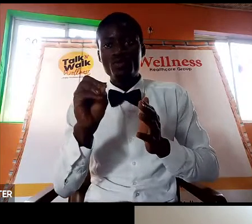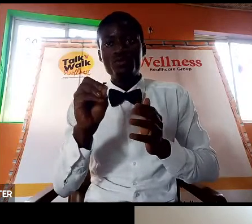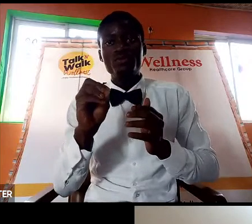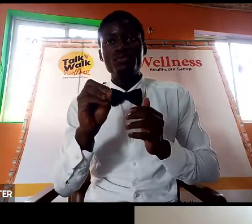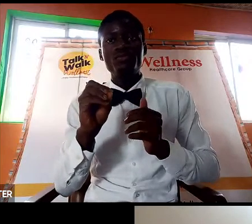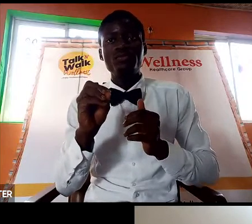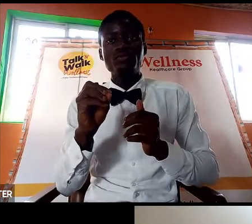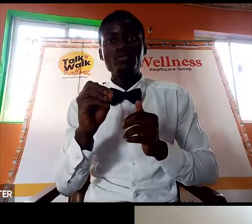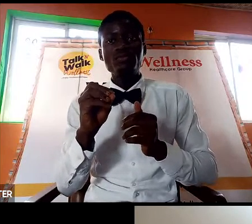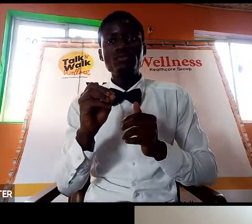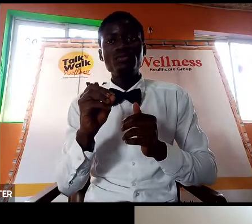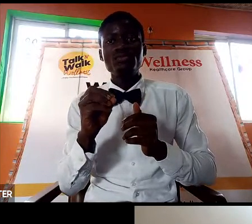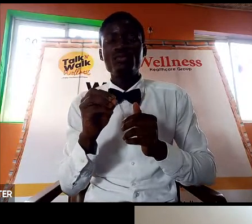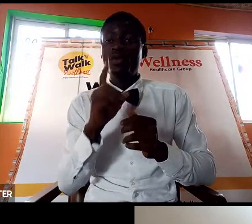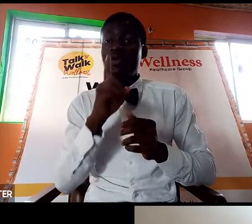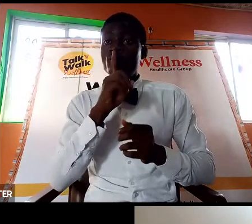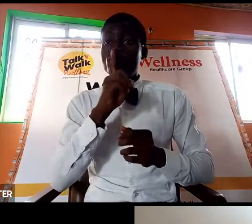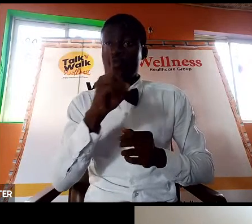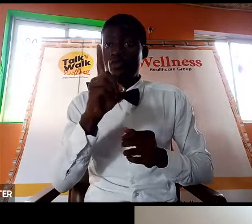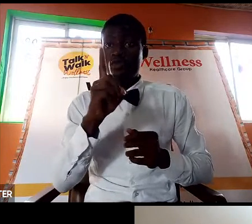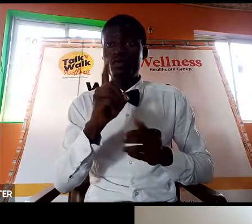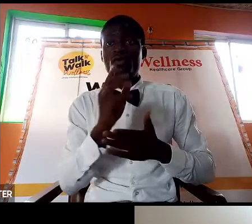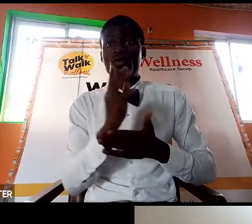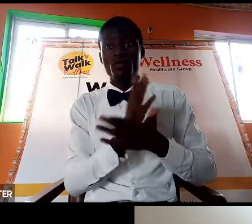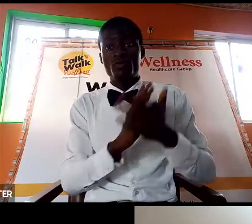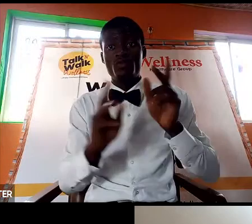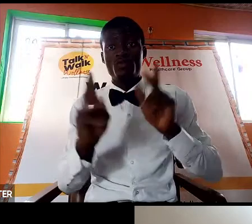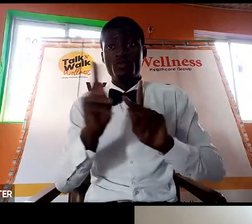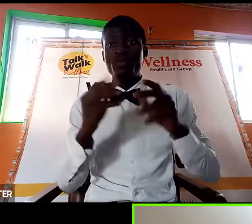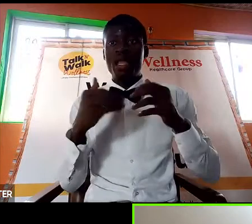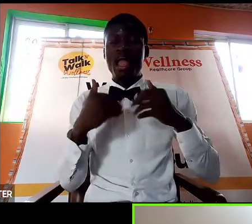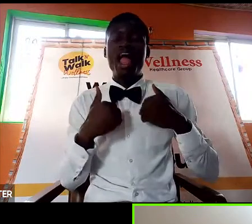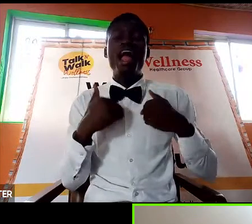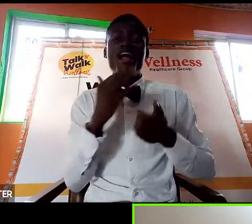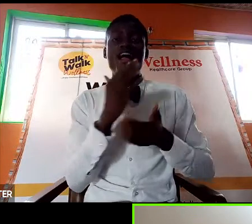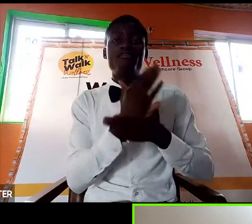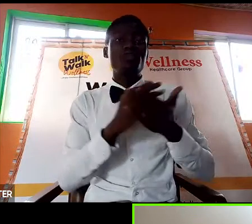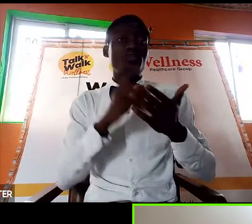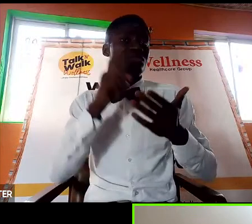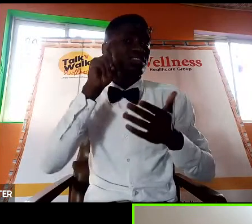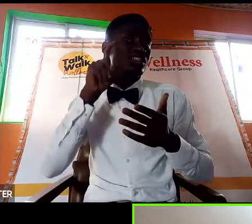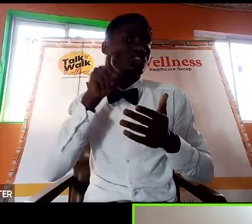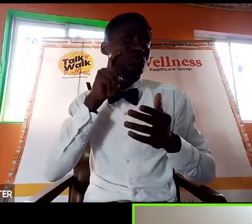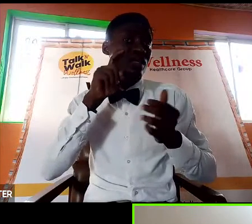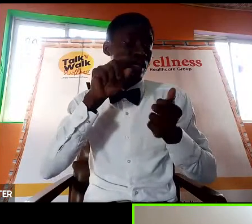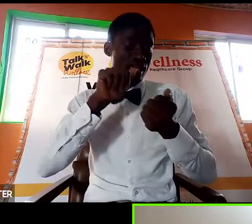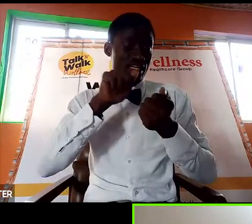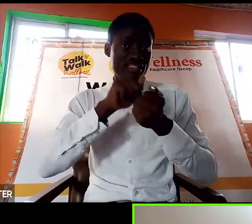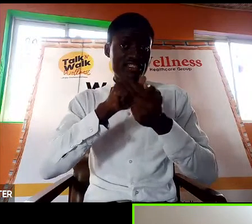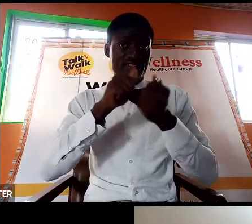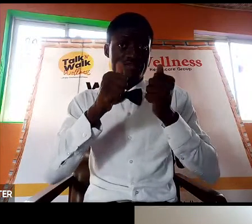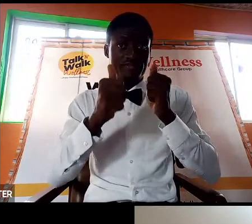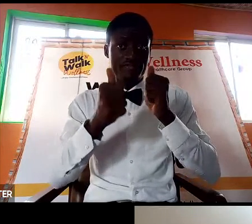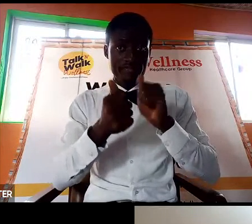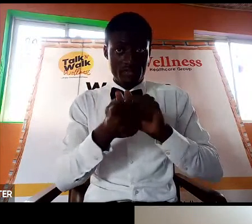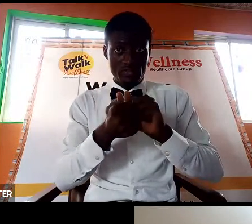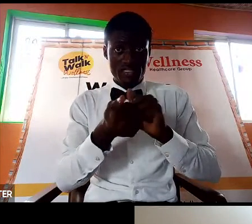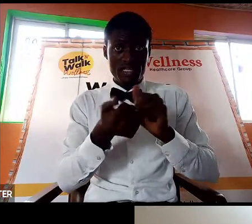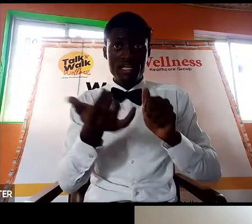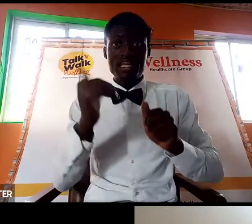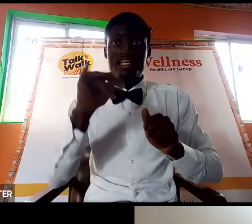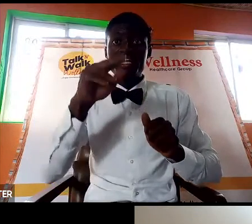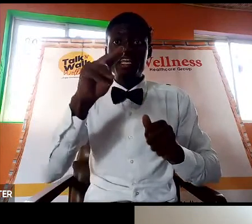truly, there are people that really have some sexual dysfunction 100%. and they need help. Because